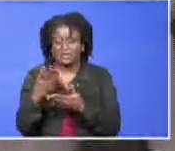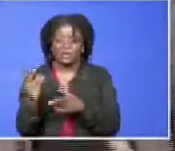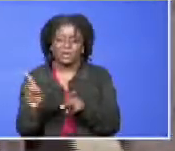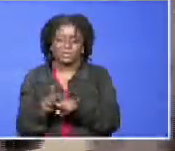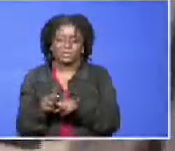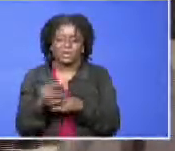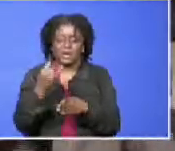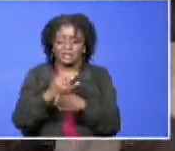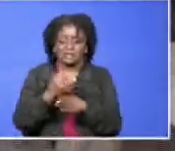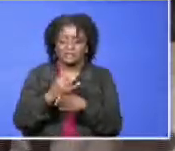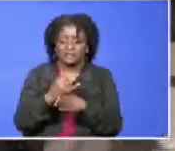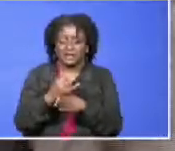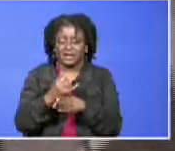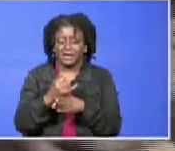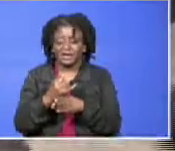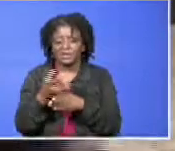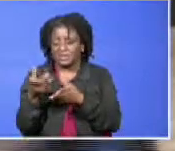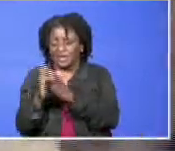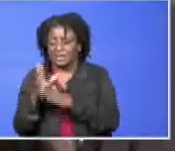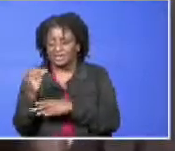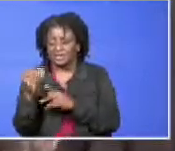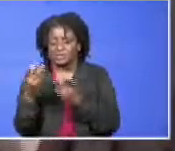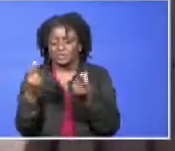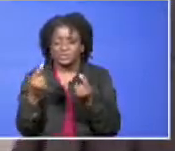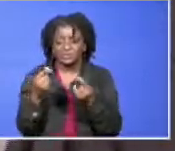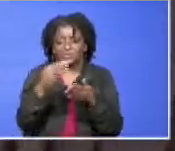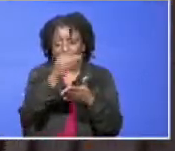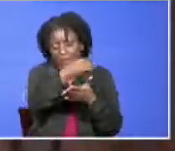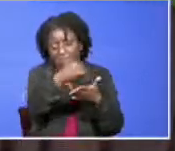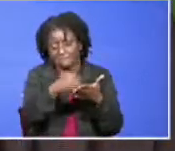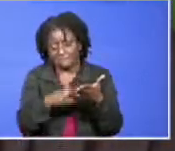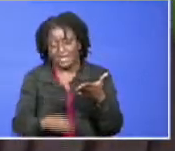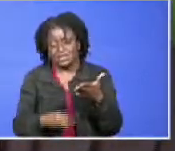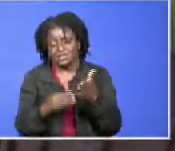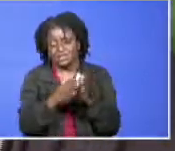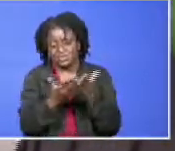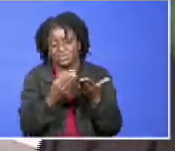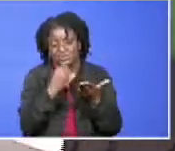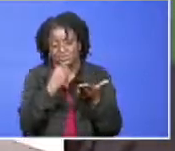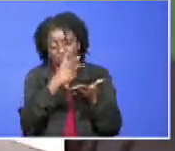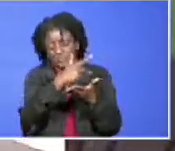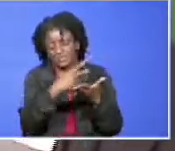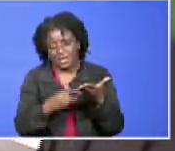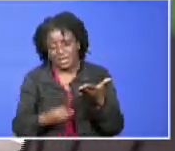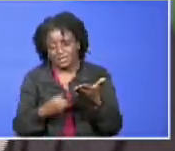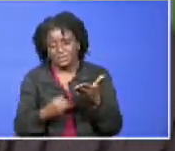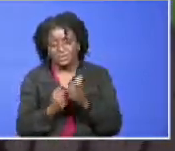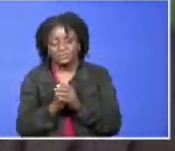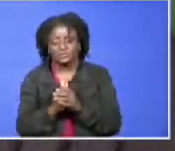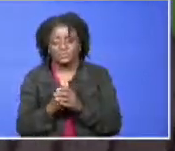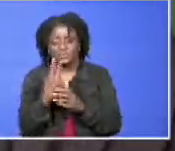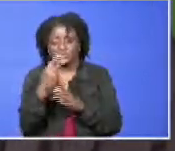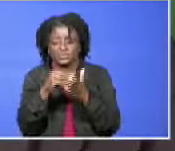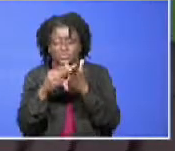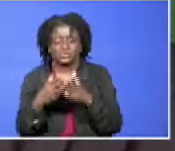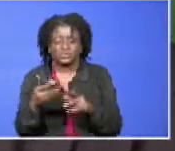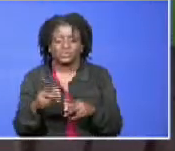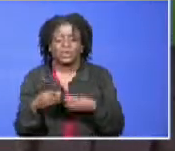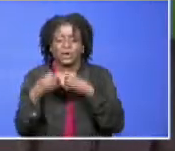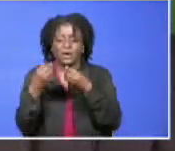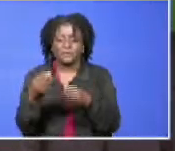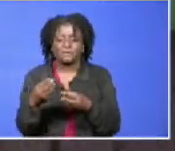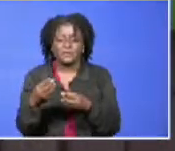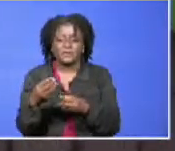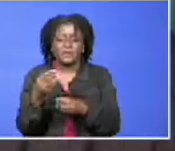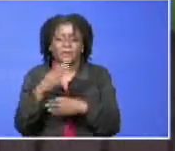they're going to be set up. We asked them to do menus. Anaya Pratt and Felicity Stewart offered body sprays and oils for sale